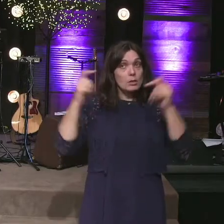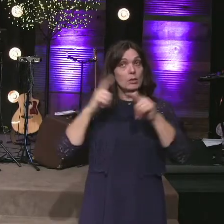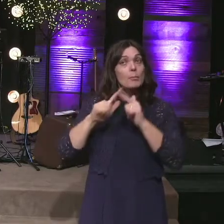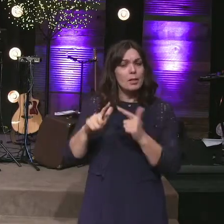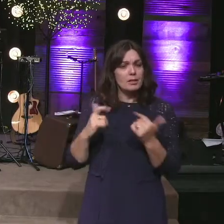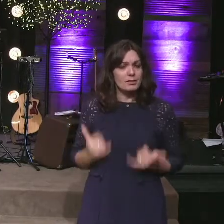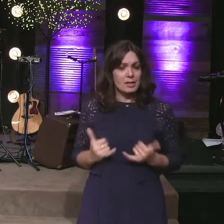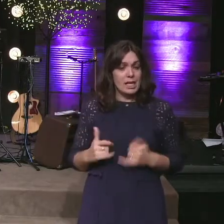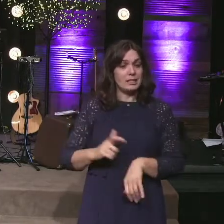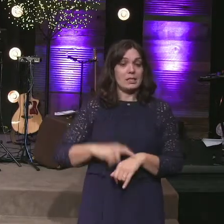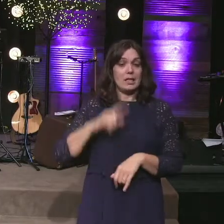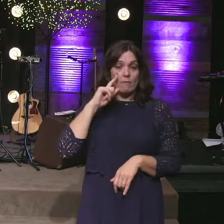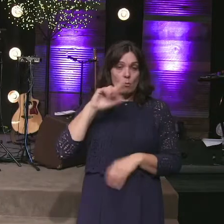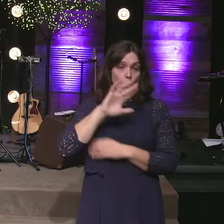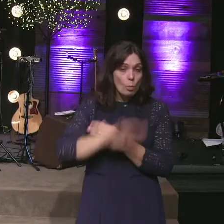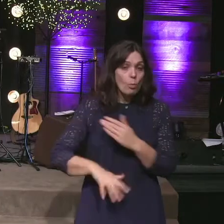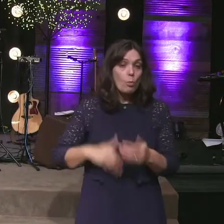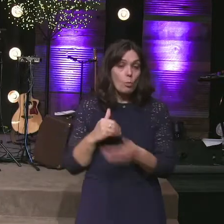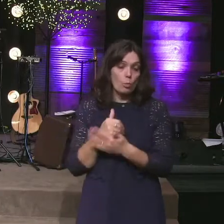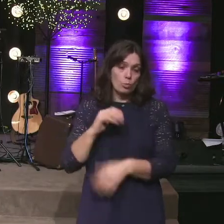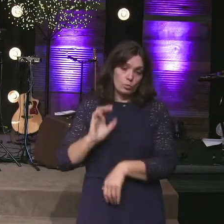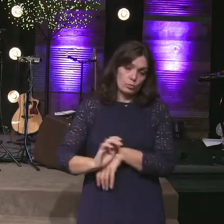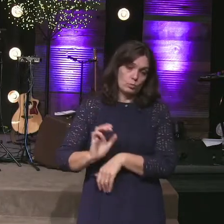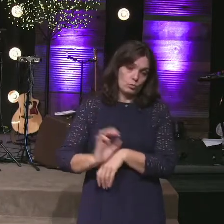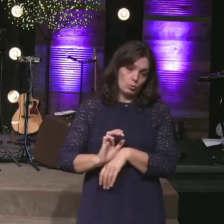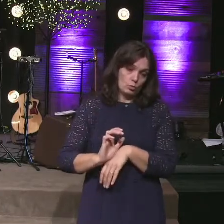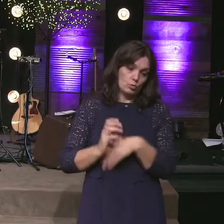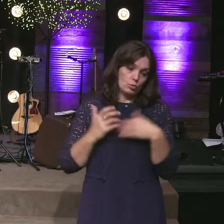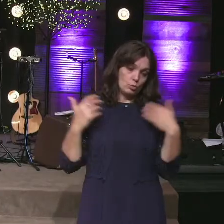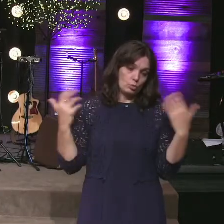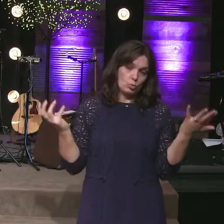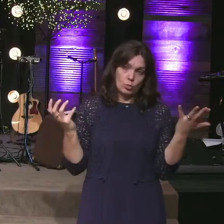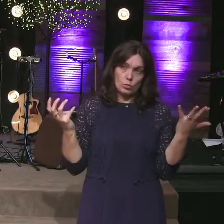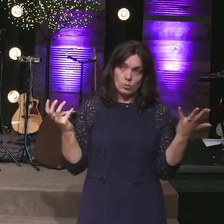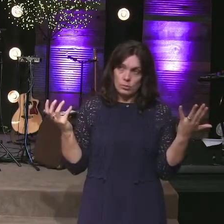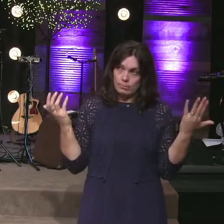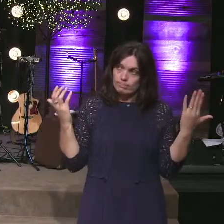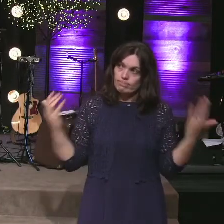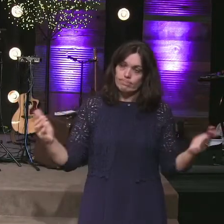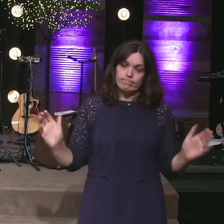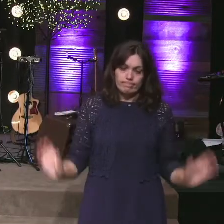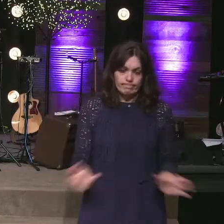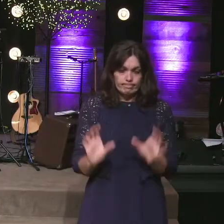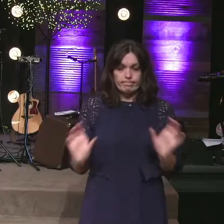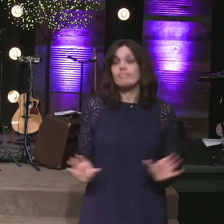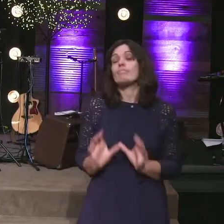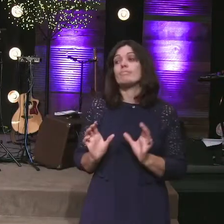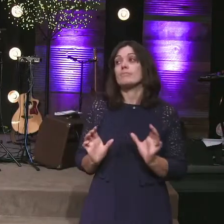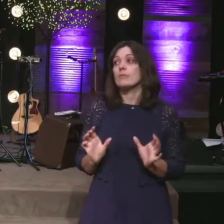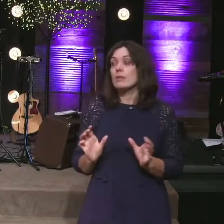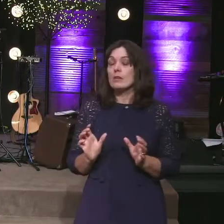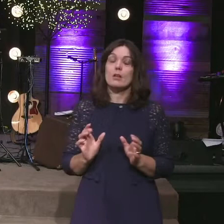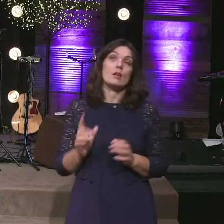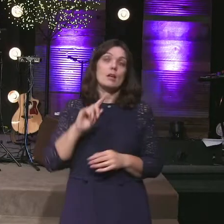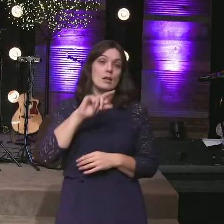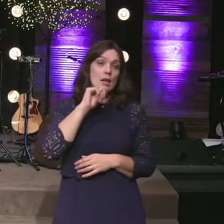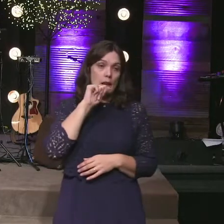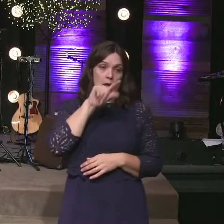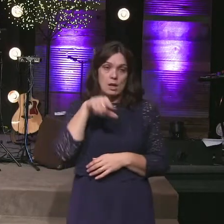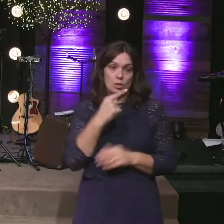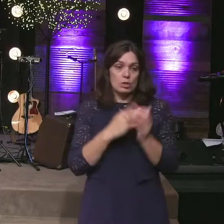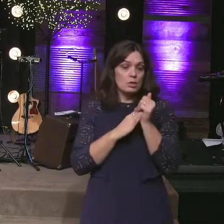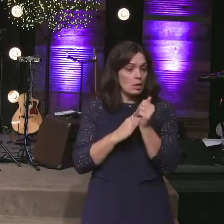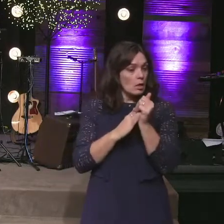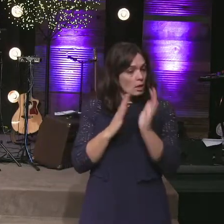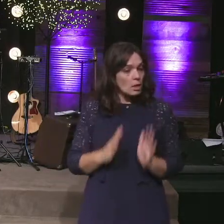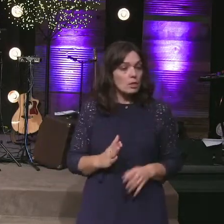the church to all get on board, not just leaders. You know, Paul said, by this time,